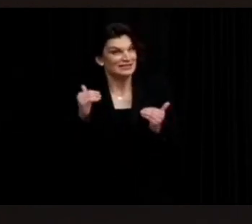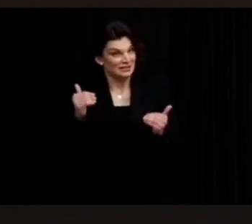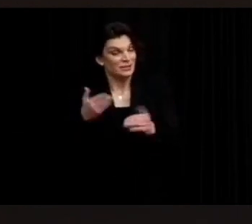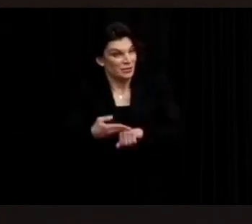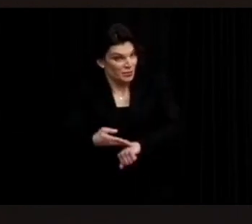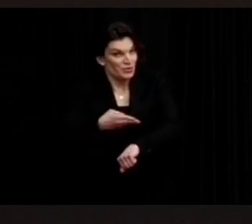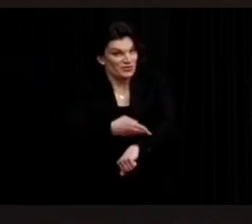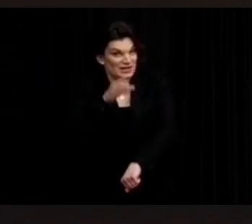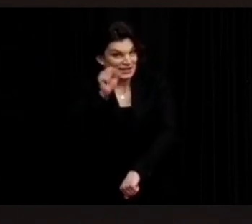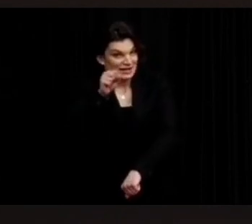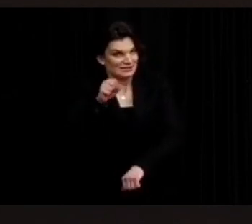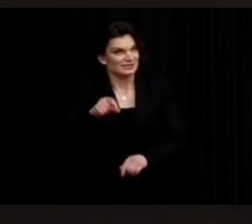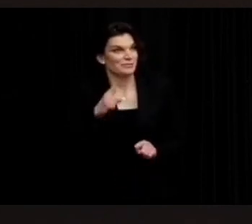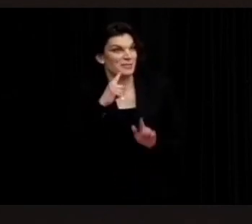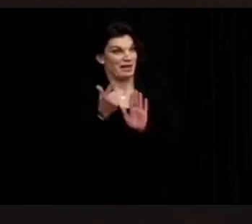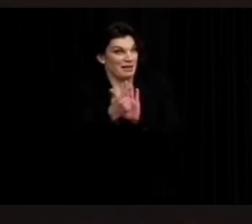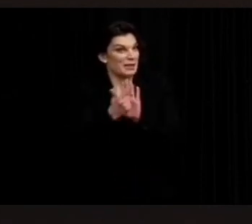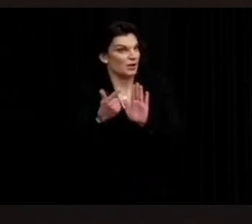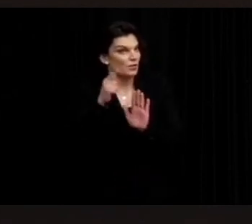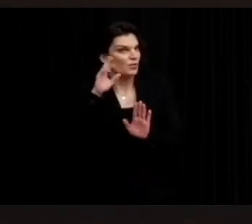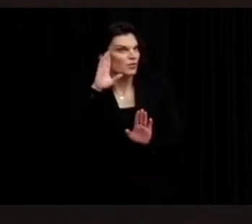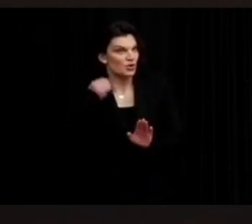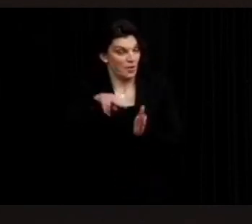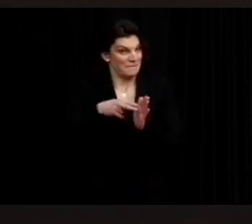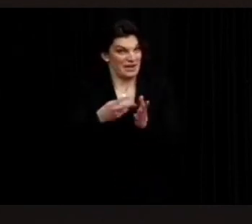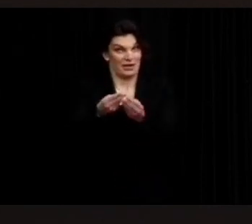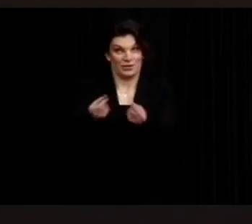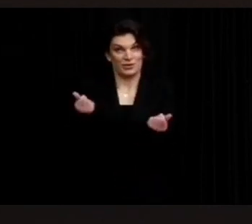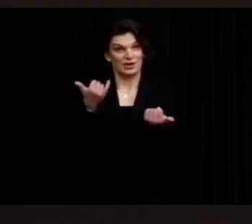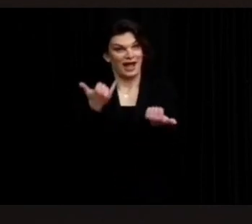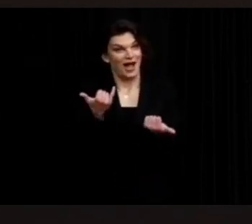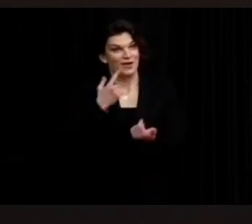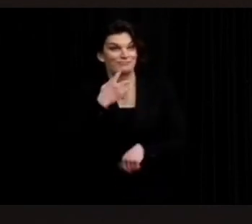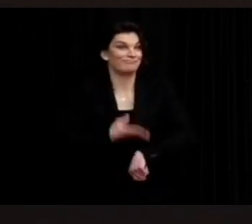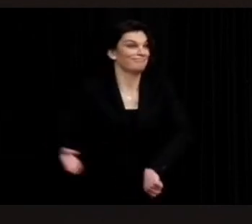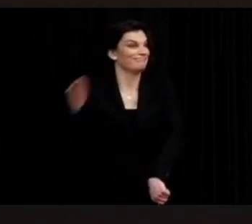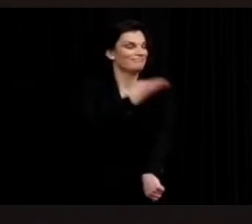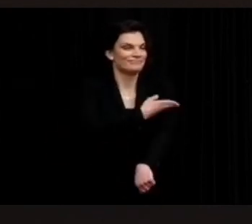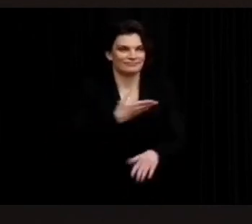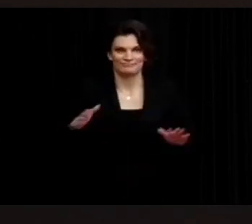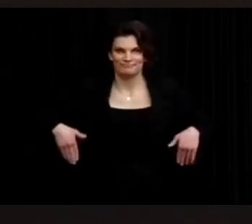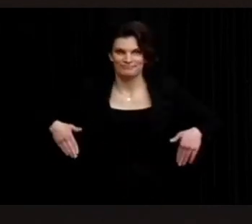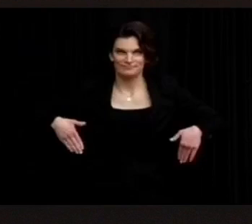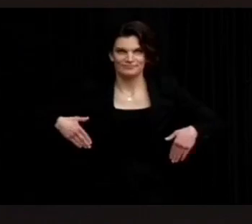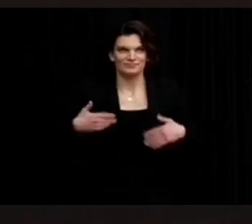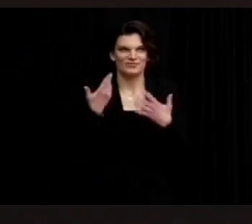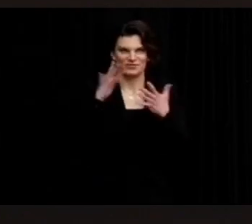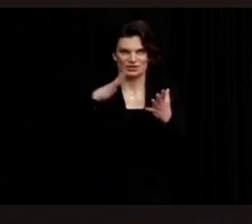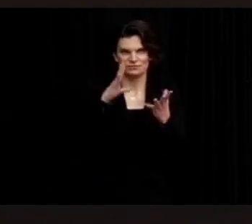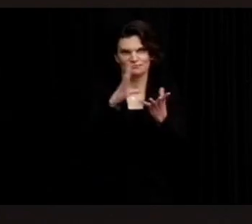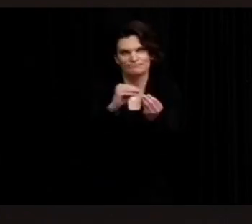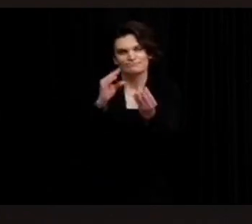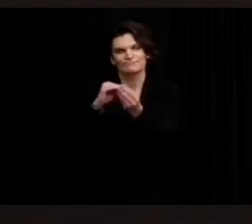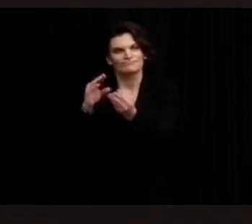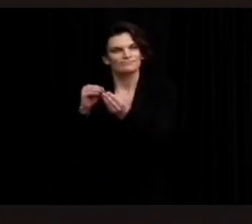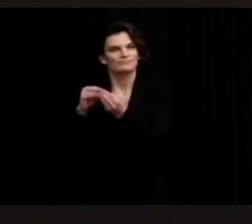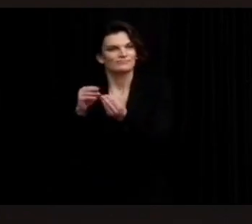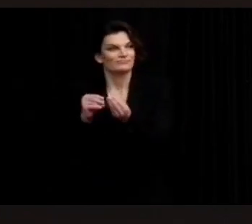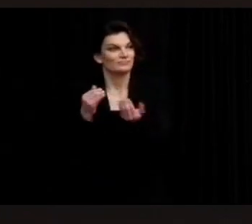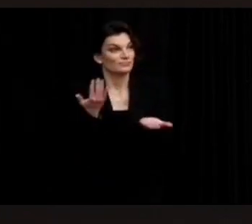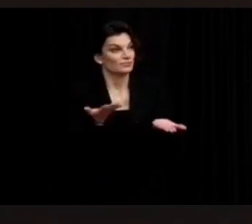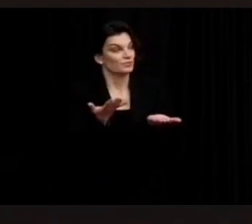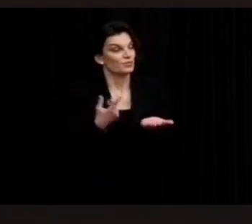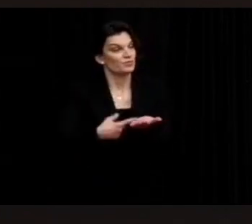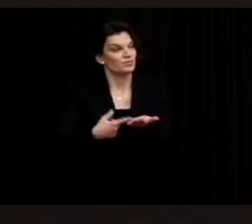because something's illegal doesn't mean it's gone completely. We've heard testimony about more subtle, modern